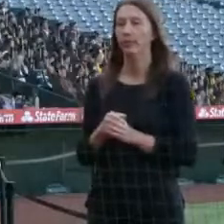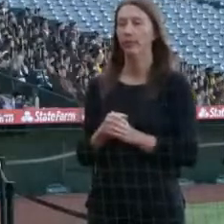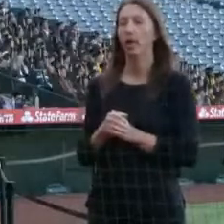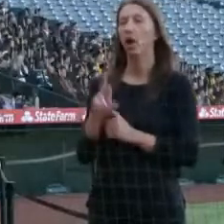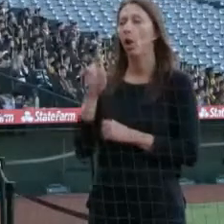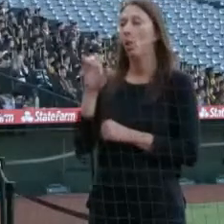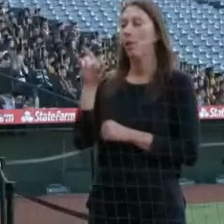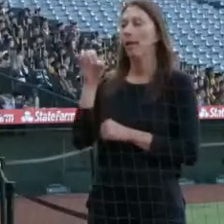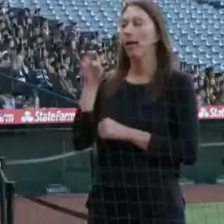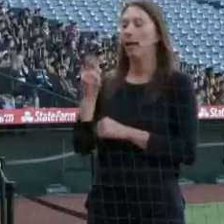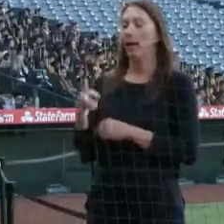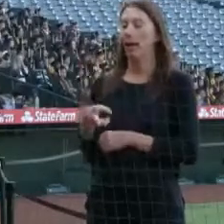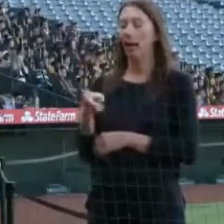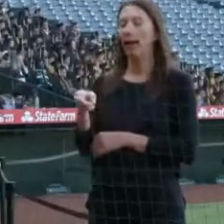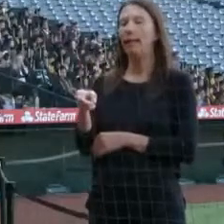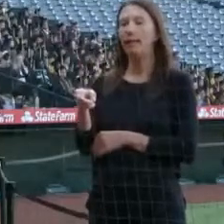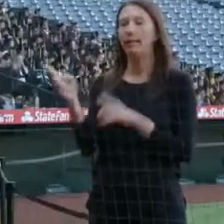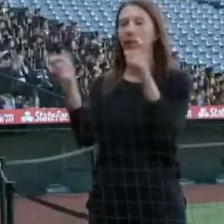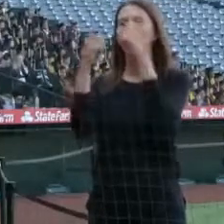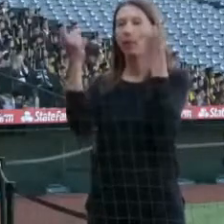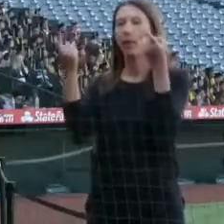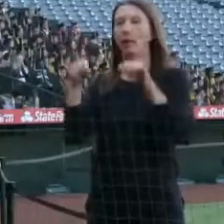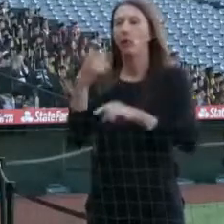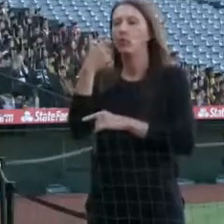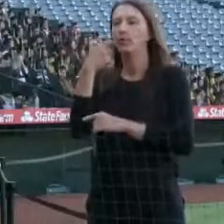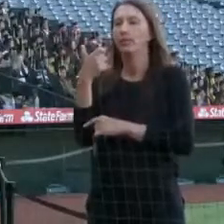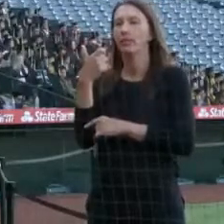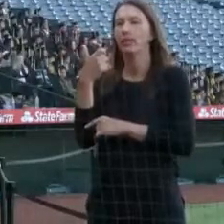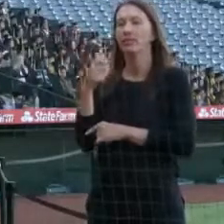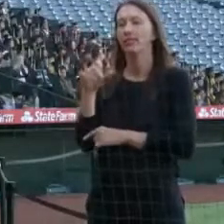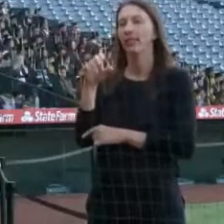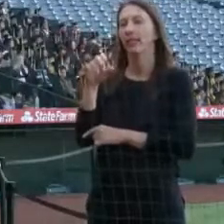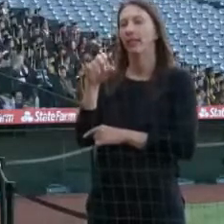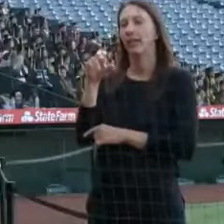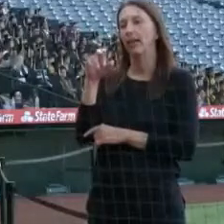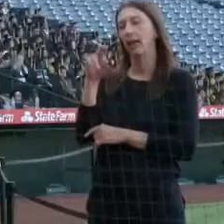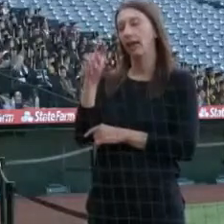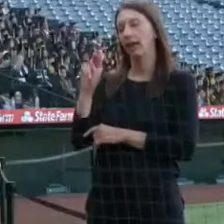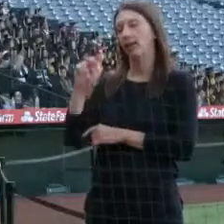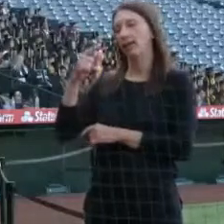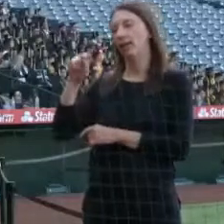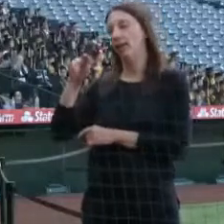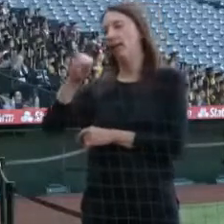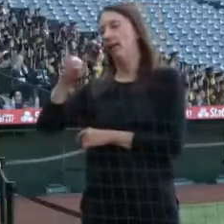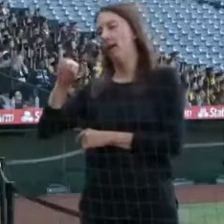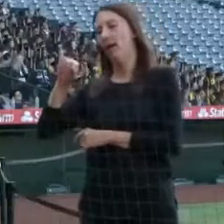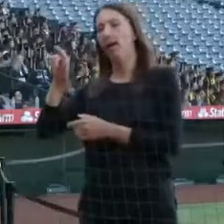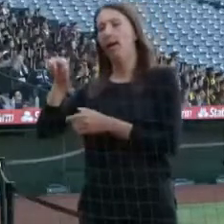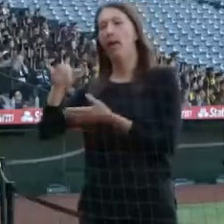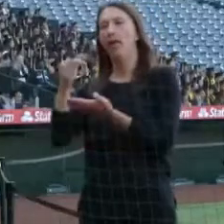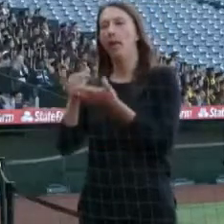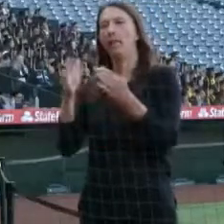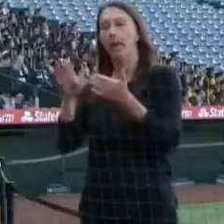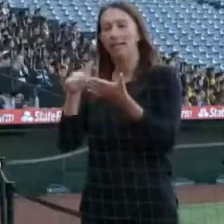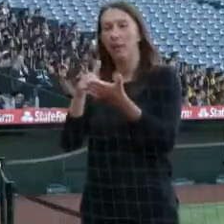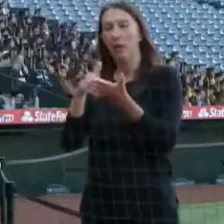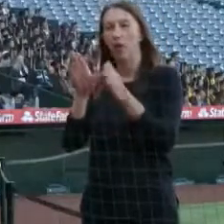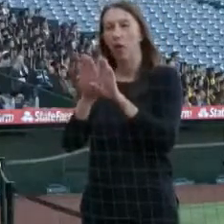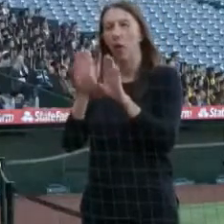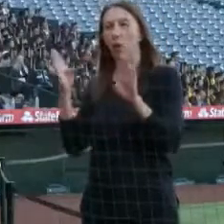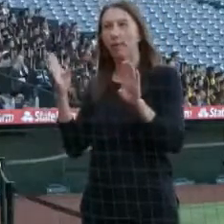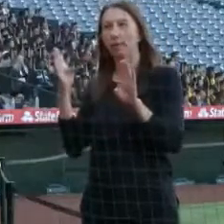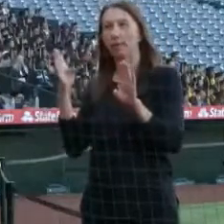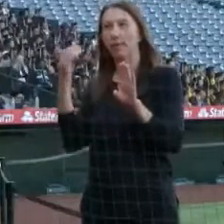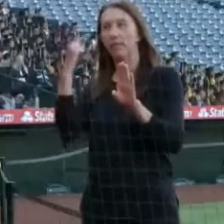ribbon-cutting ceremony was held recently at the Anna W. Nye Alumni Center, which opens to the public in the